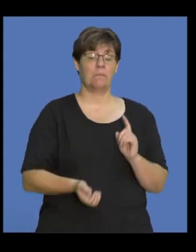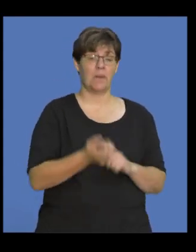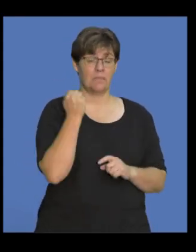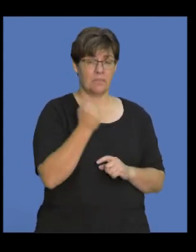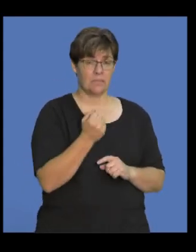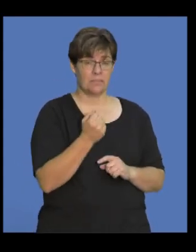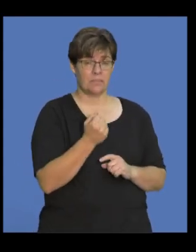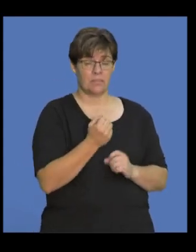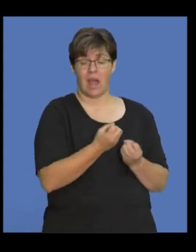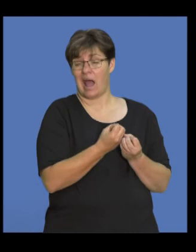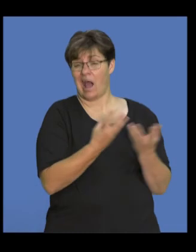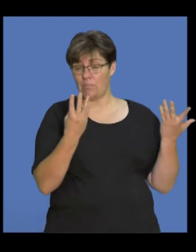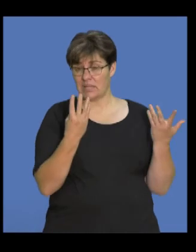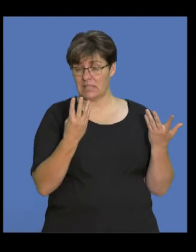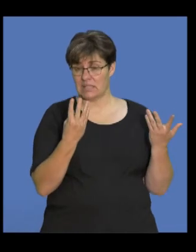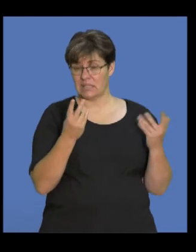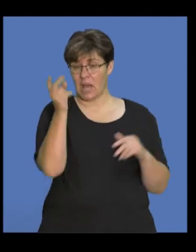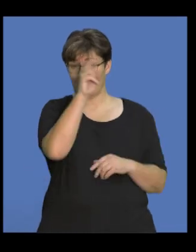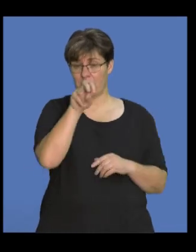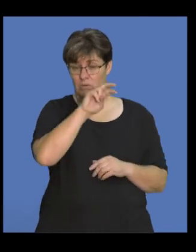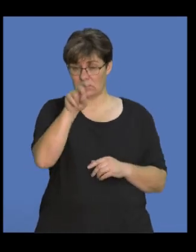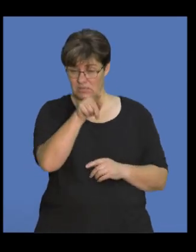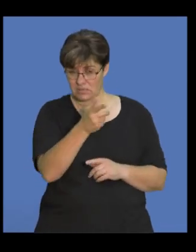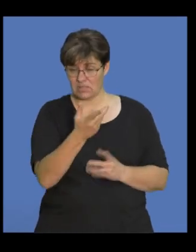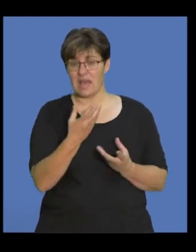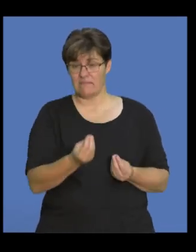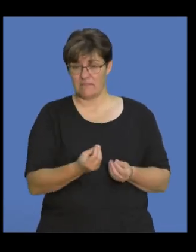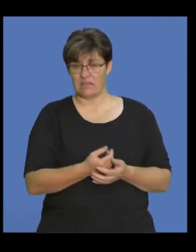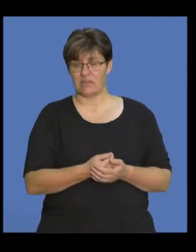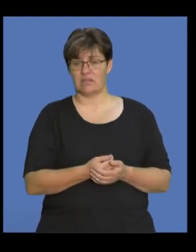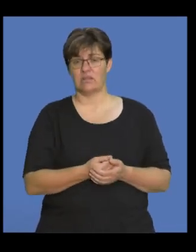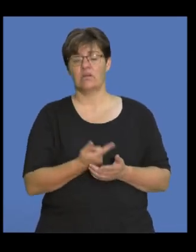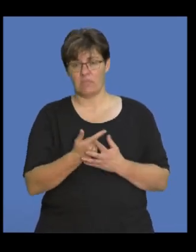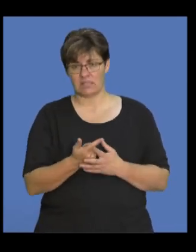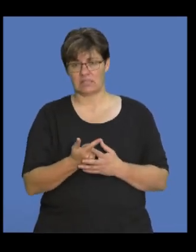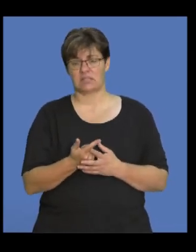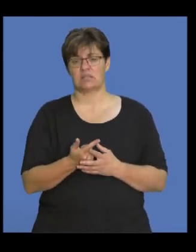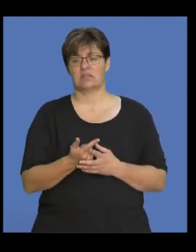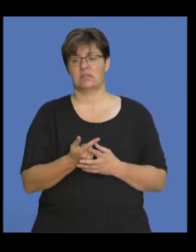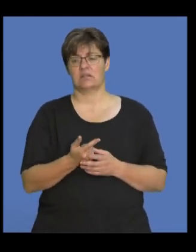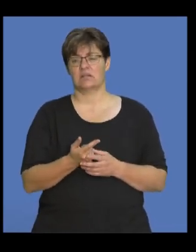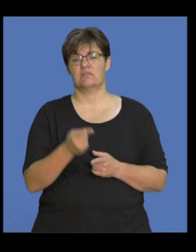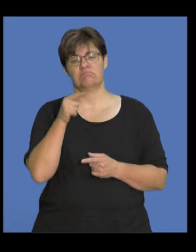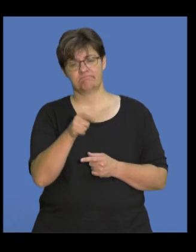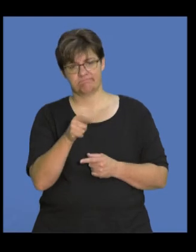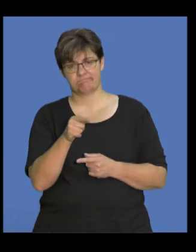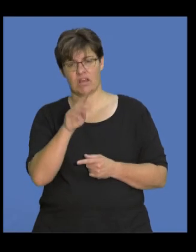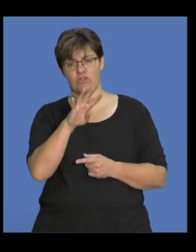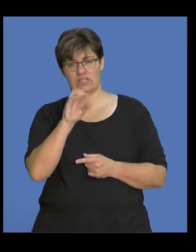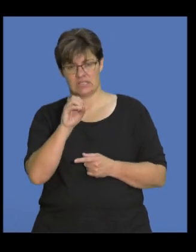find how many pounds that she will have, I will need to divide the 40,000 by